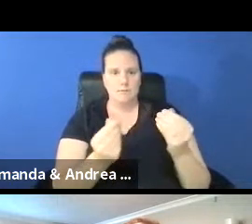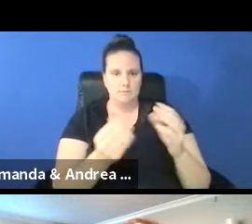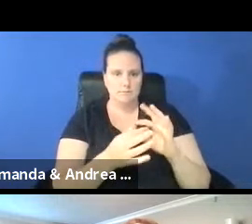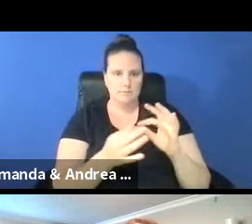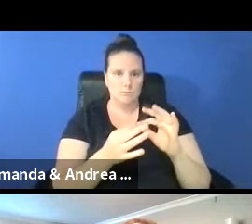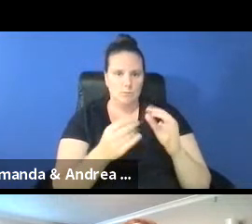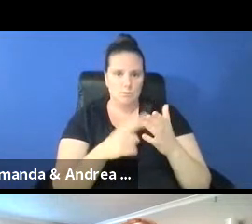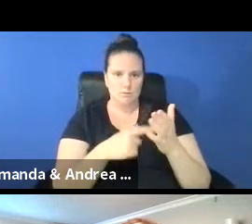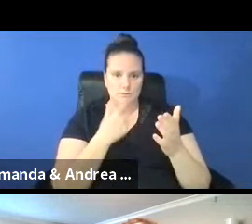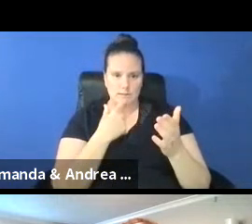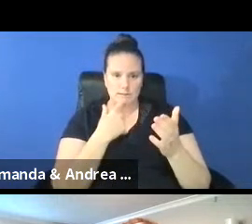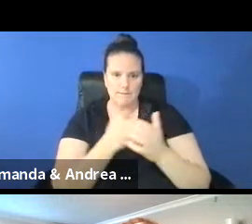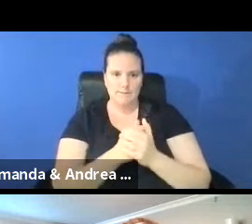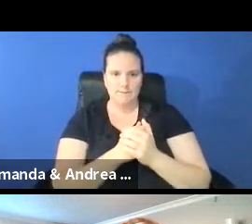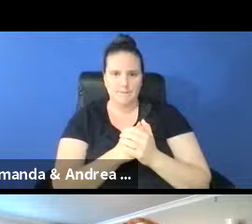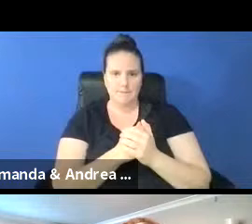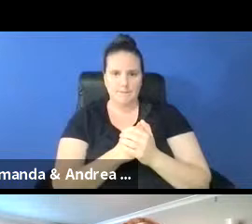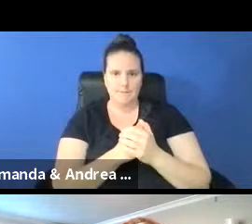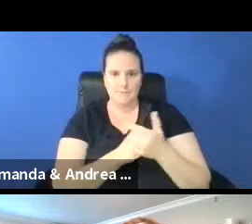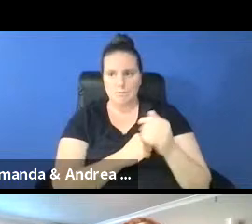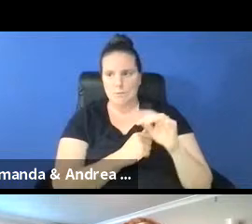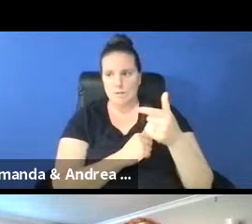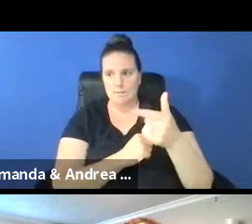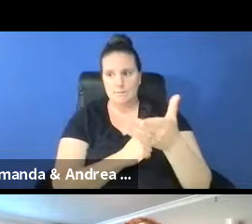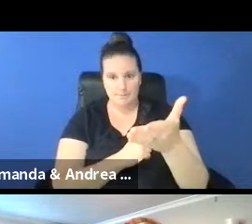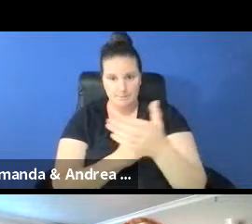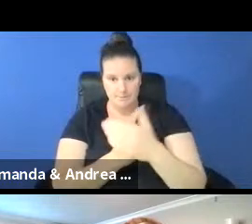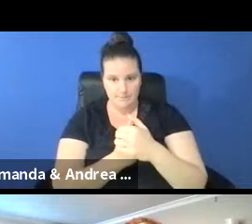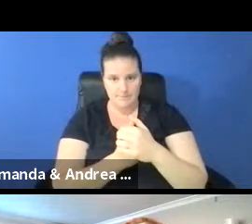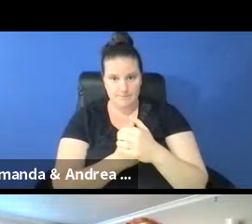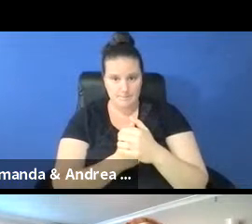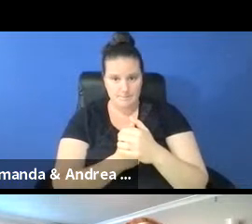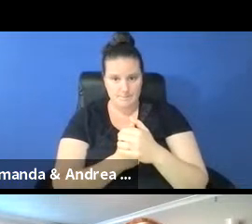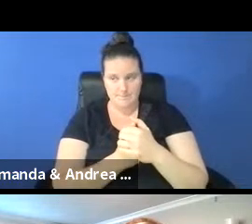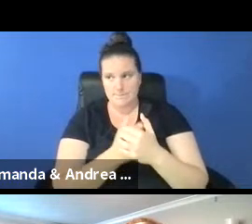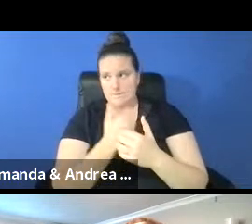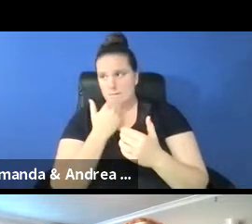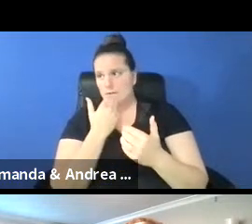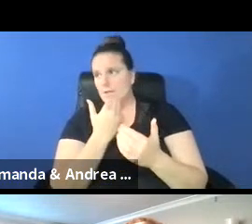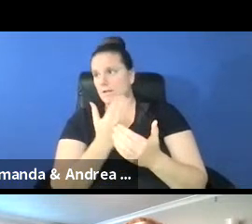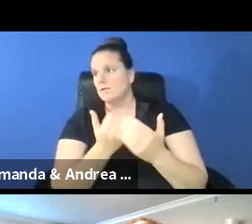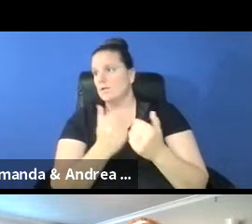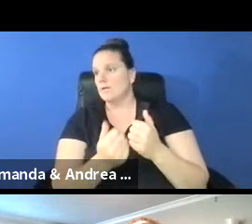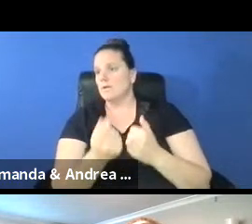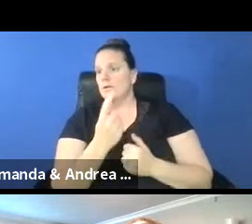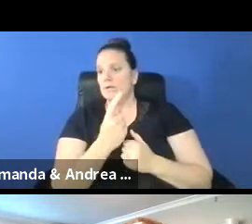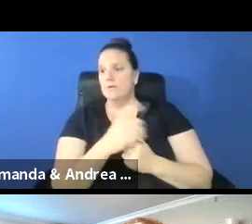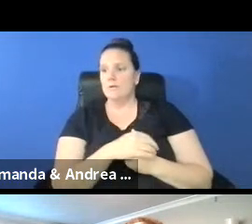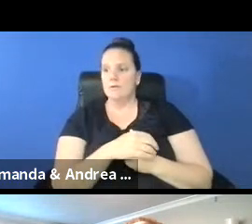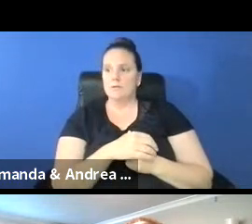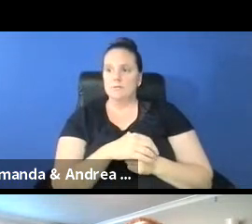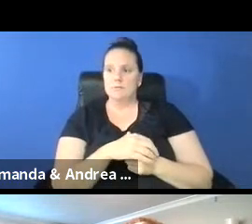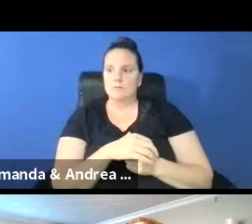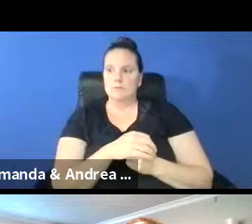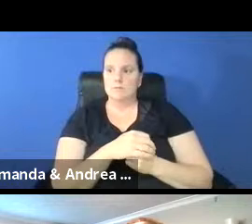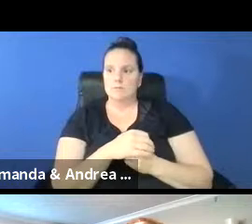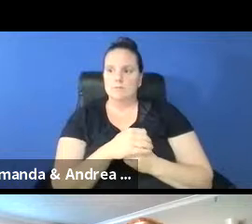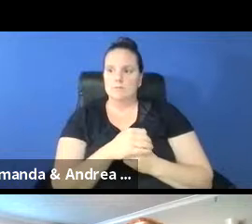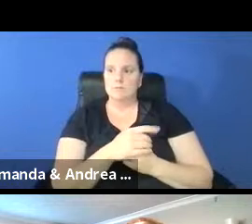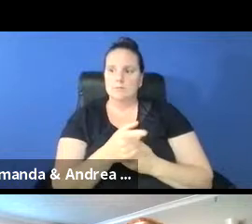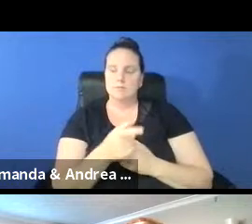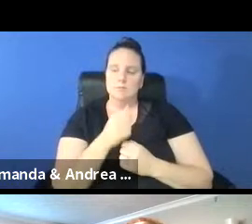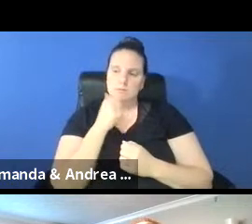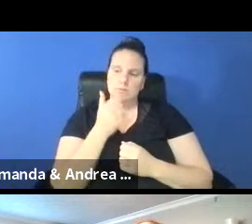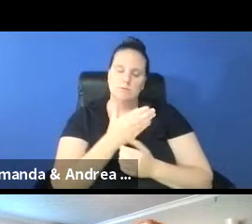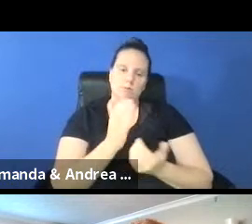as we close out? Yield to Greg. I just want to say thanks to everyone. This is not easy.